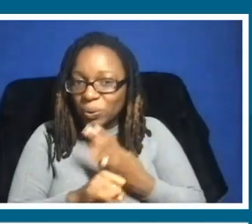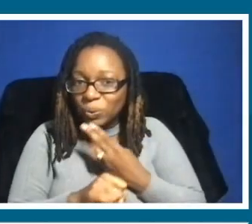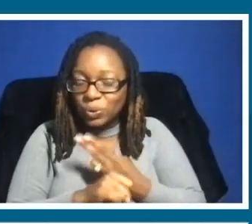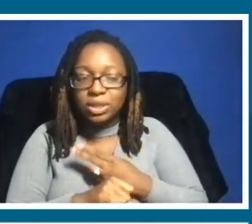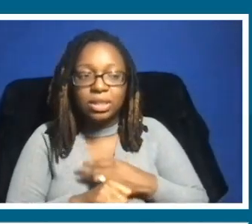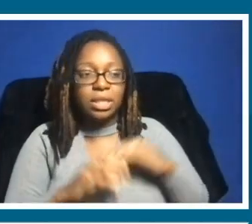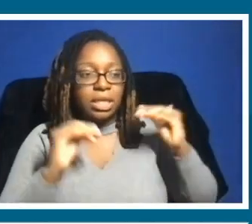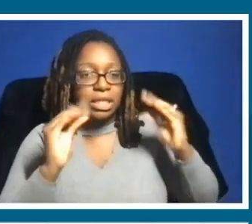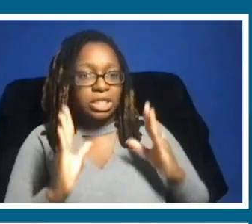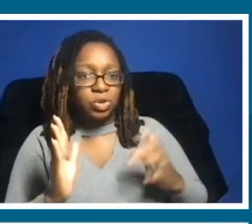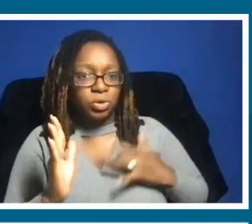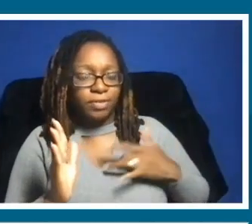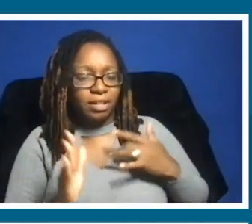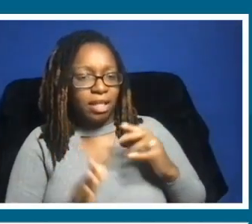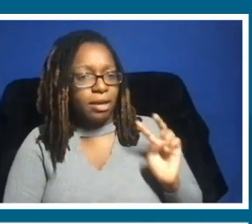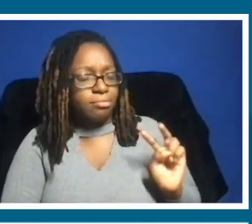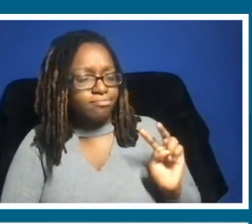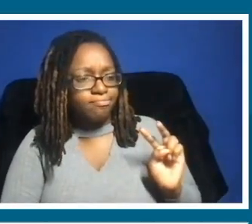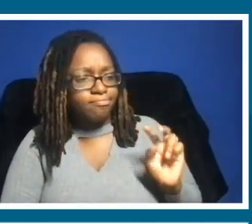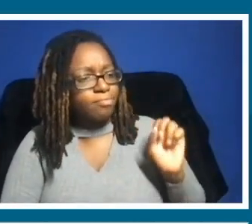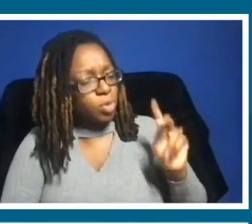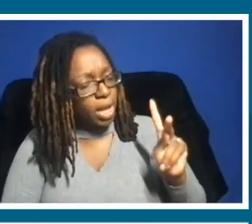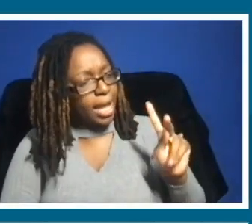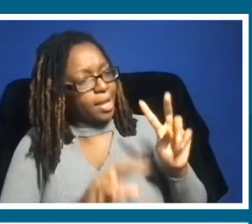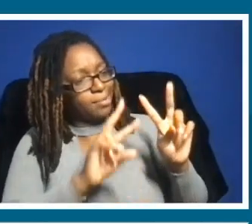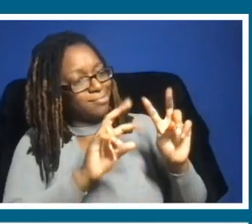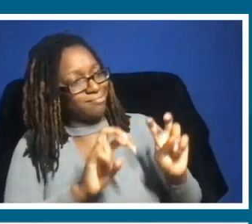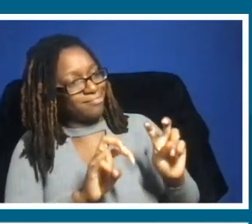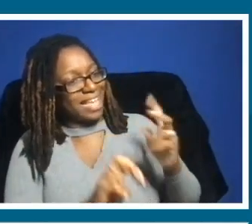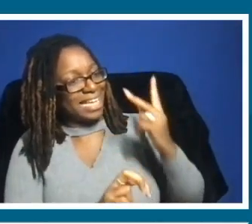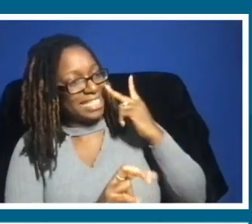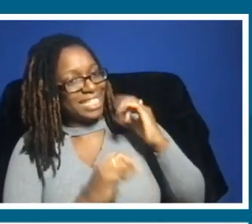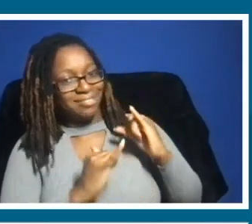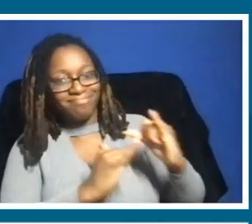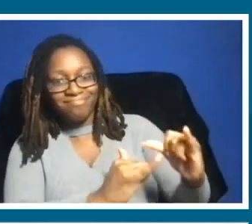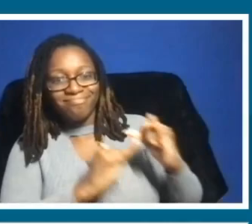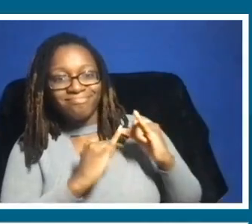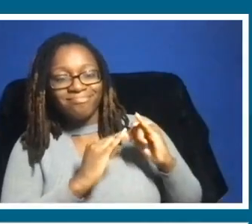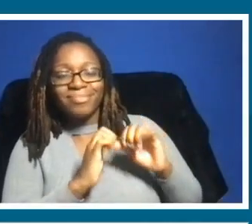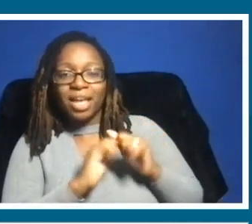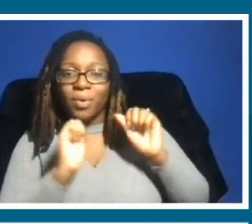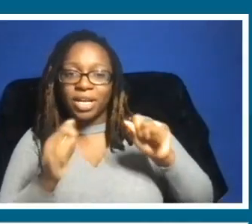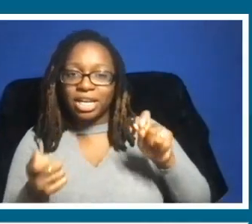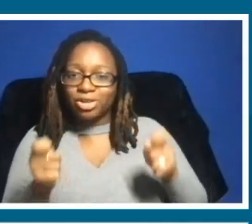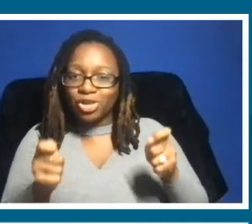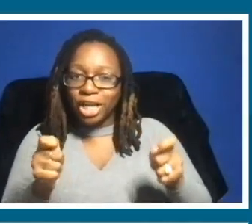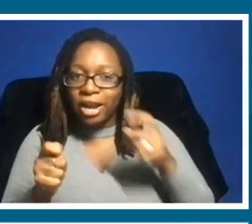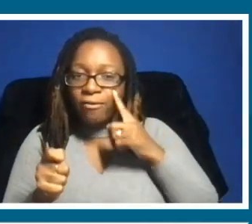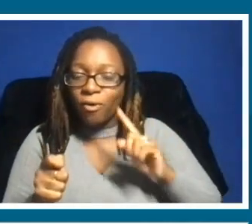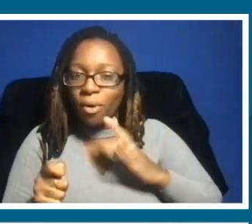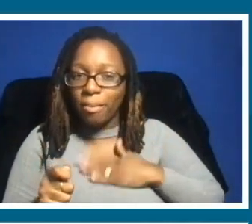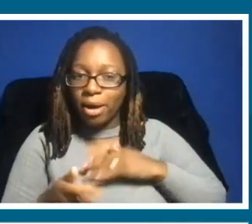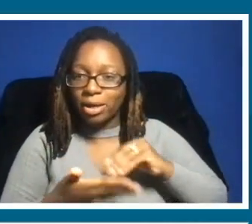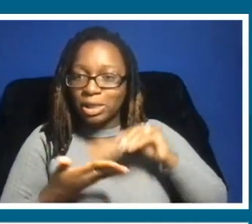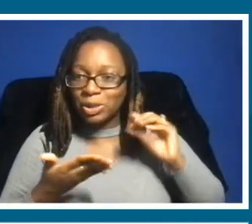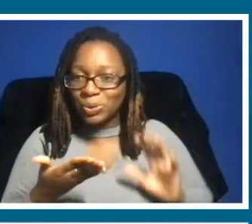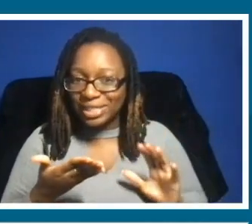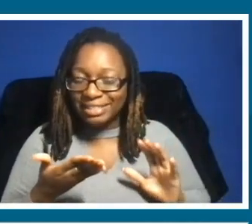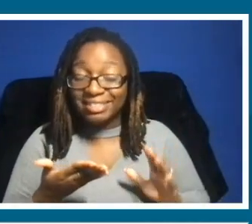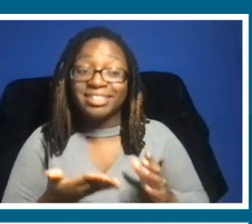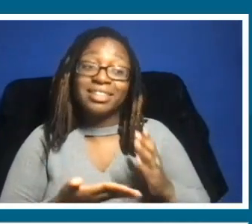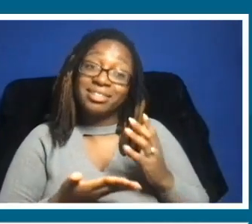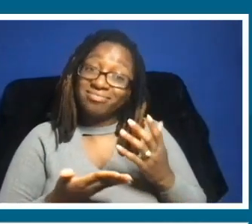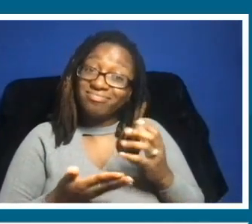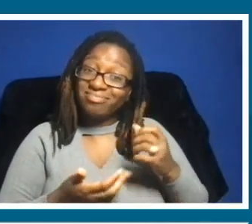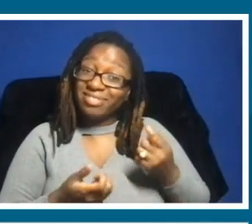I see myself and I see how I can modify this for my students because students change every